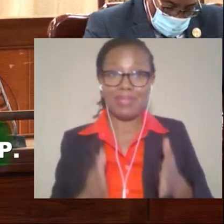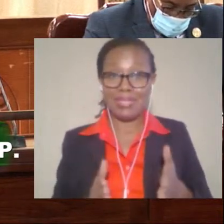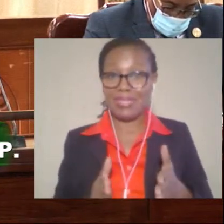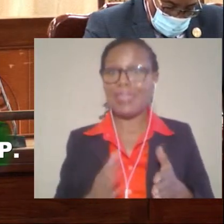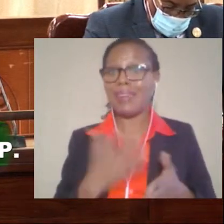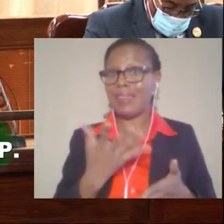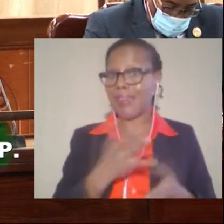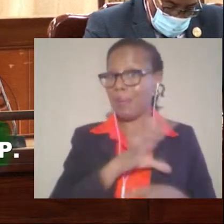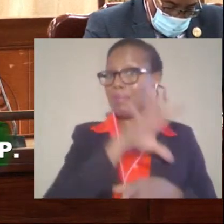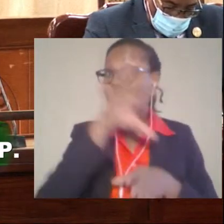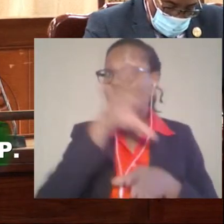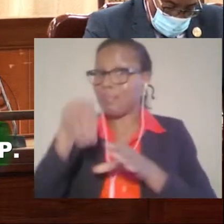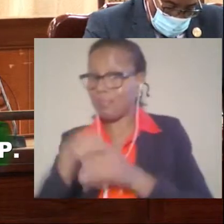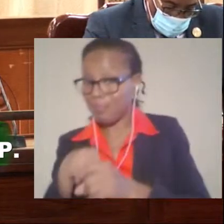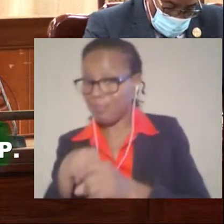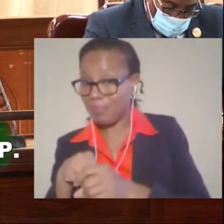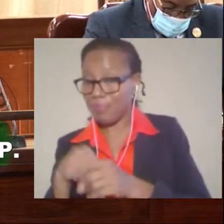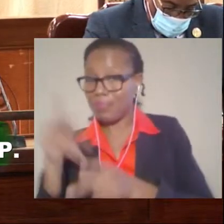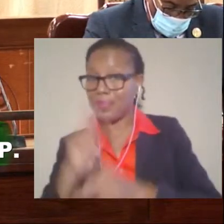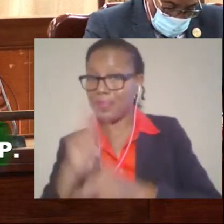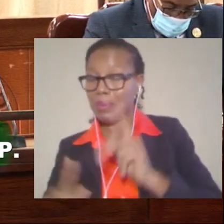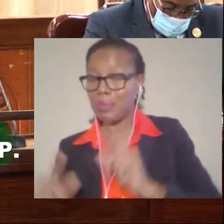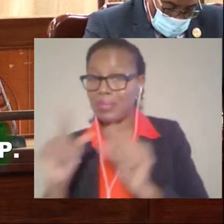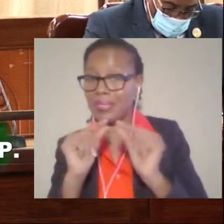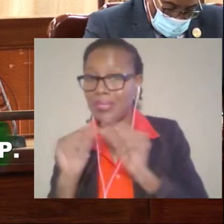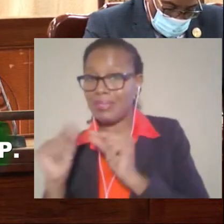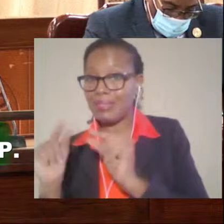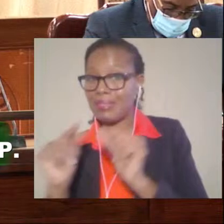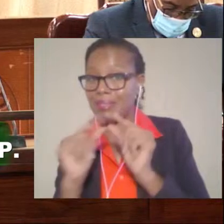himself, I take it.